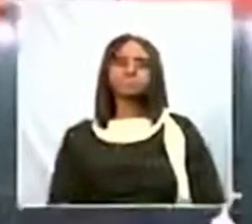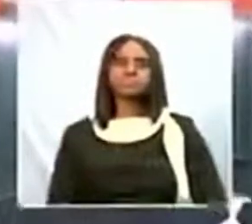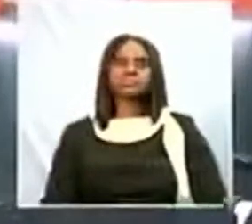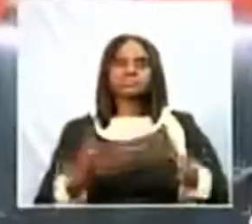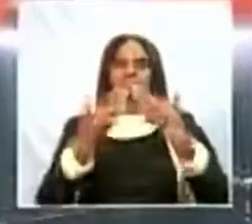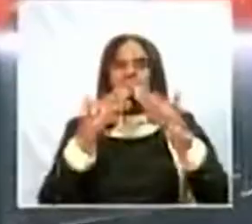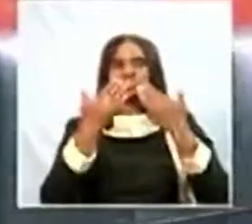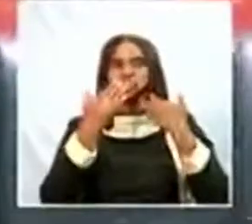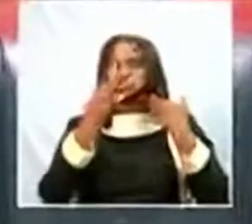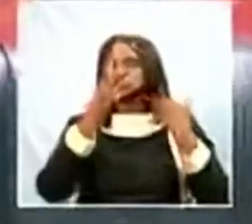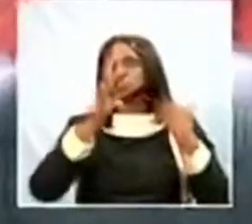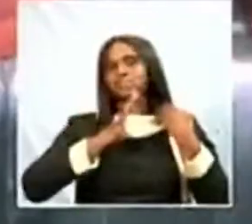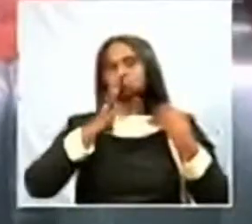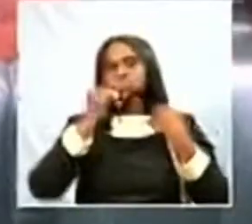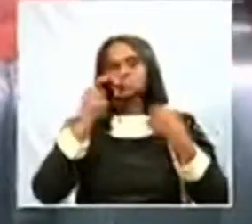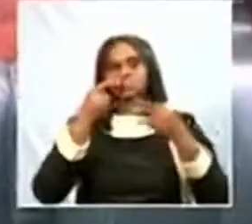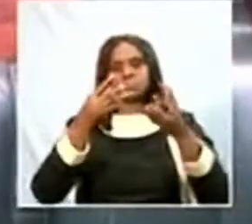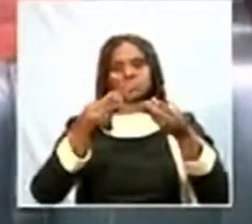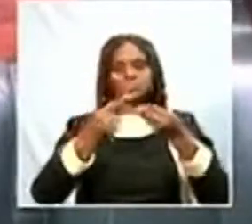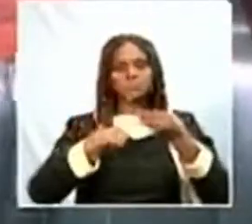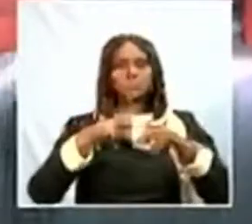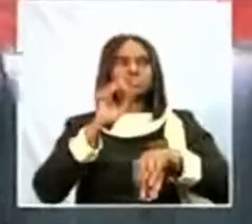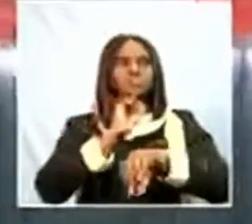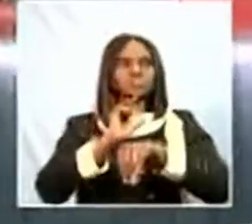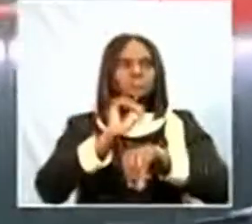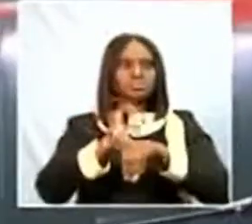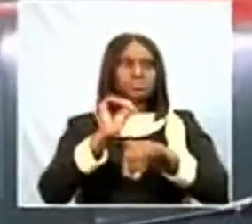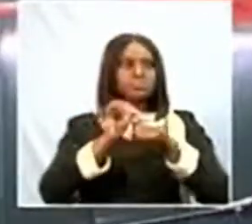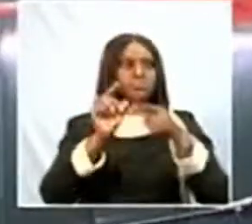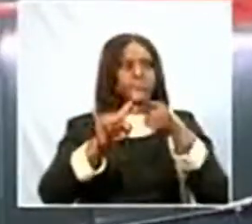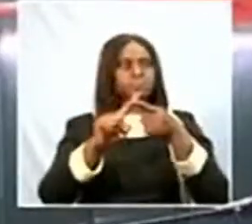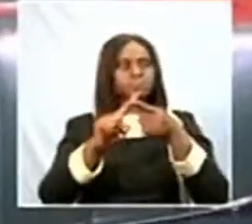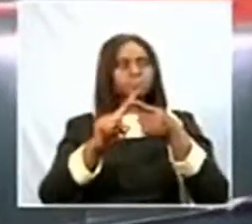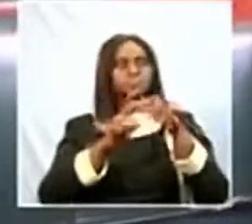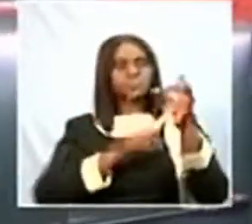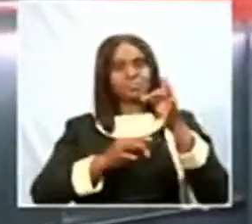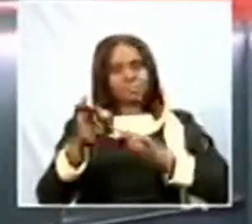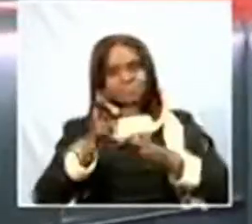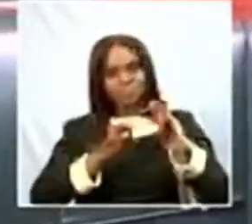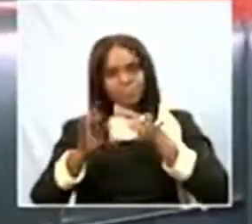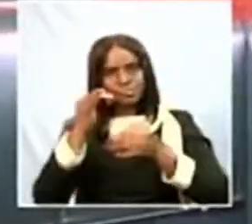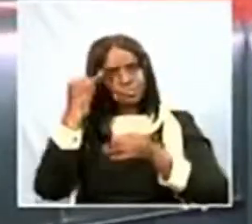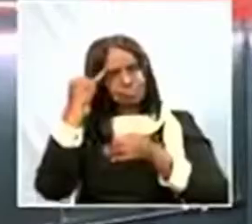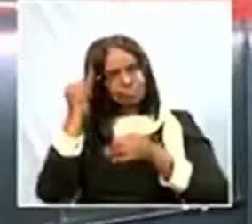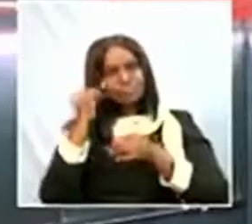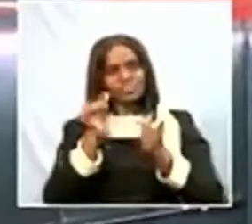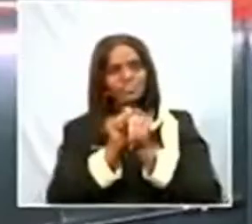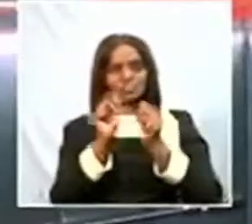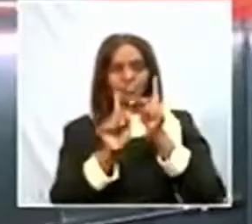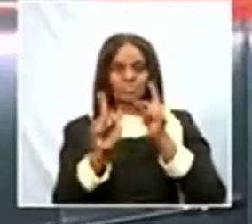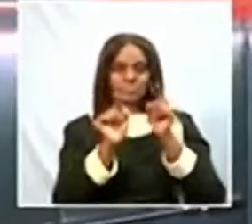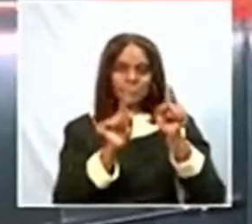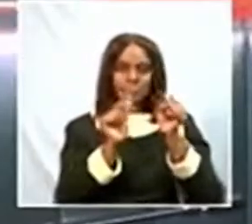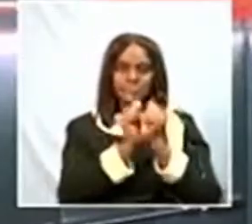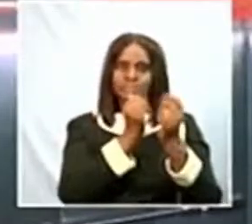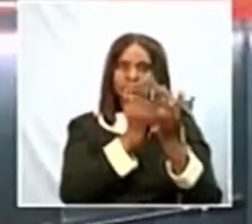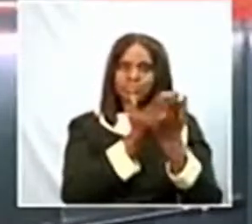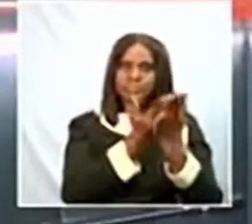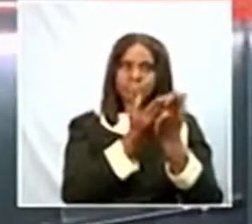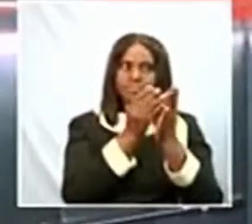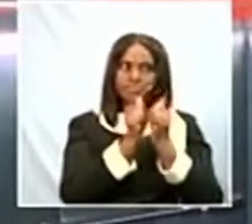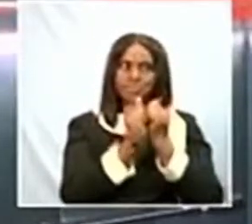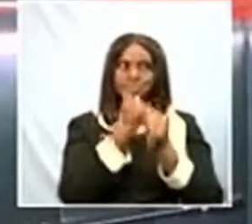Thank you, Madam Speaker, for giving me an opportunity to share my views with the public concerning the motion that has already